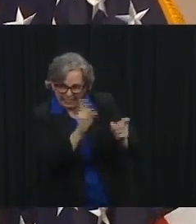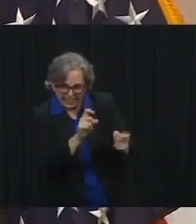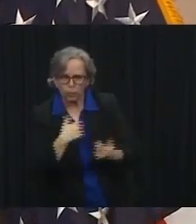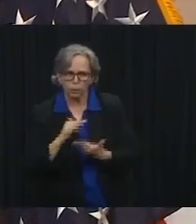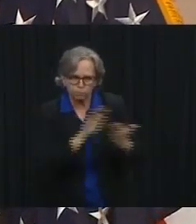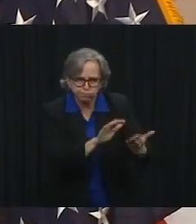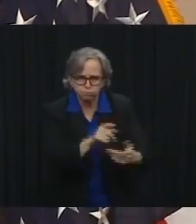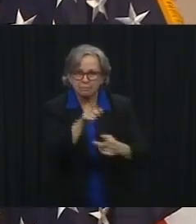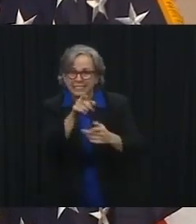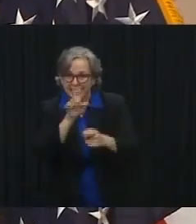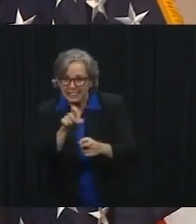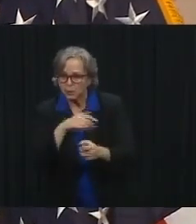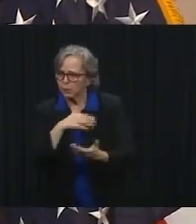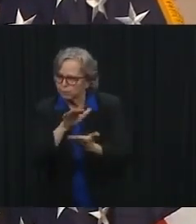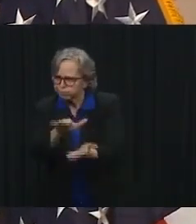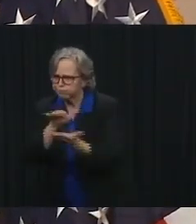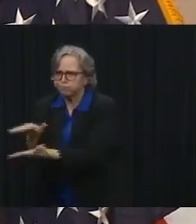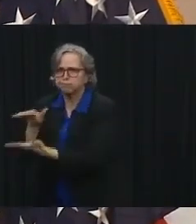please.